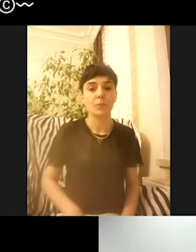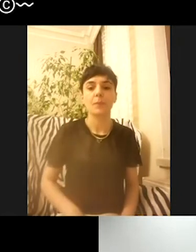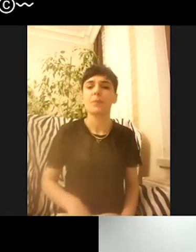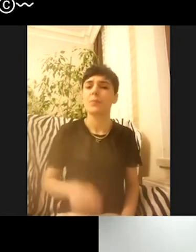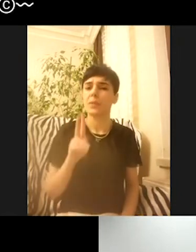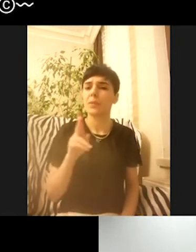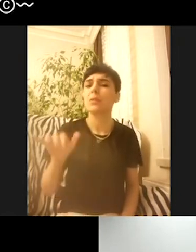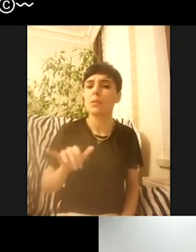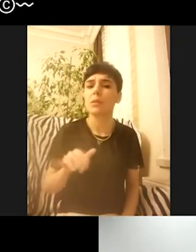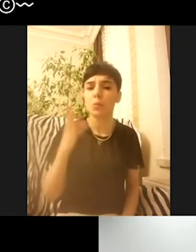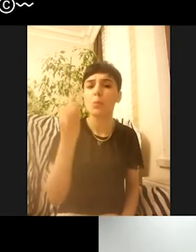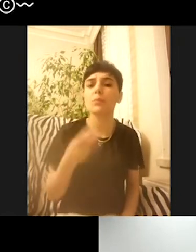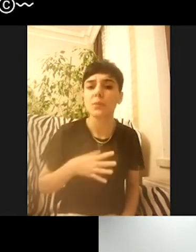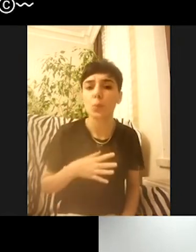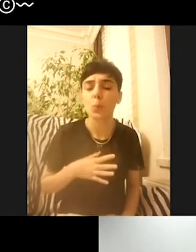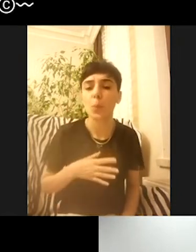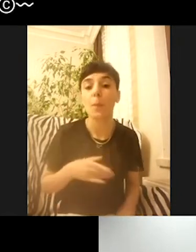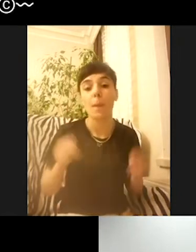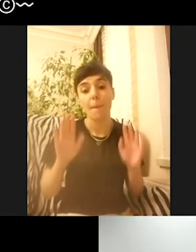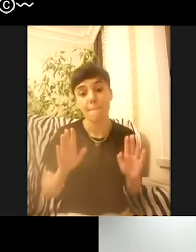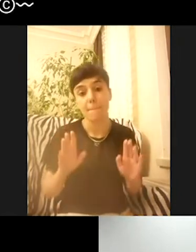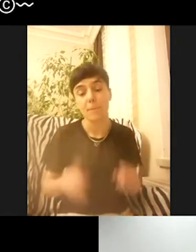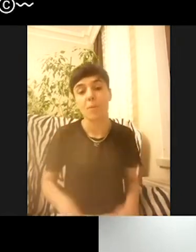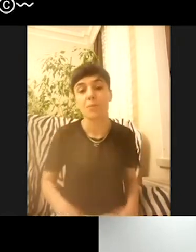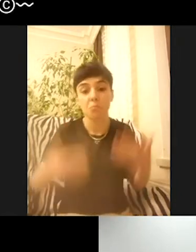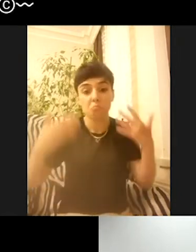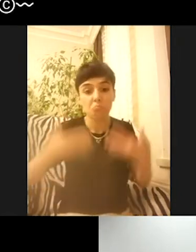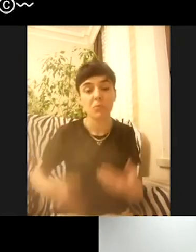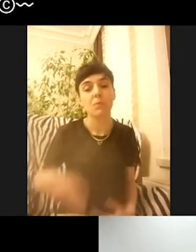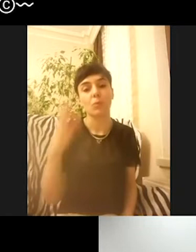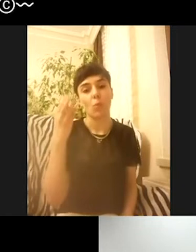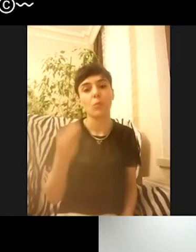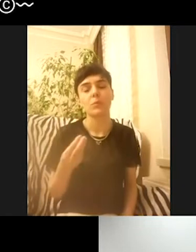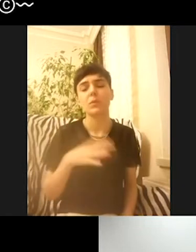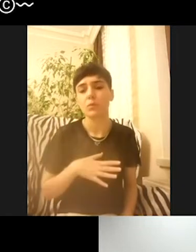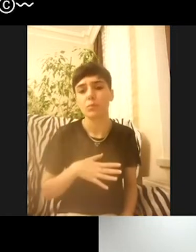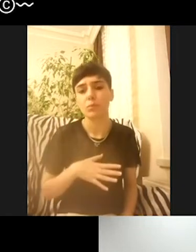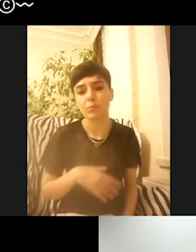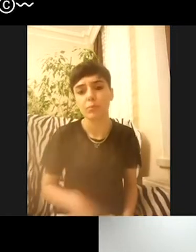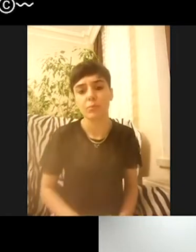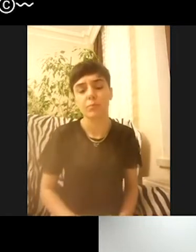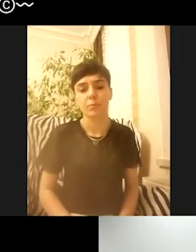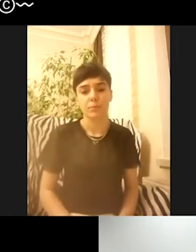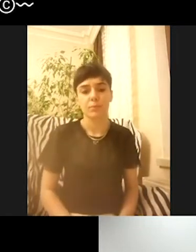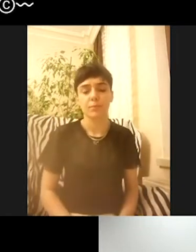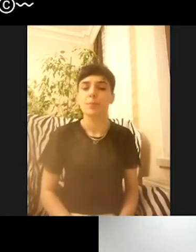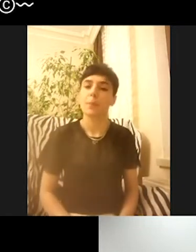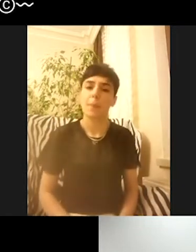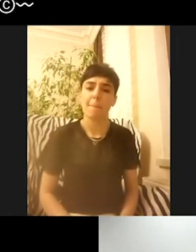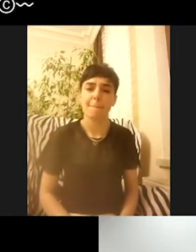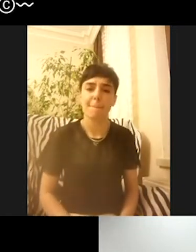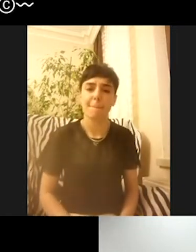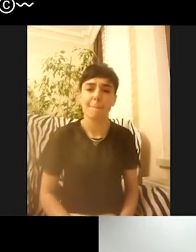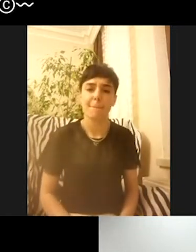other. Love it, love it. And I'm all into that. But if you go to the body, there are a few dangers of